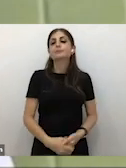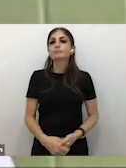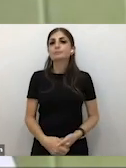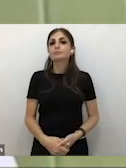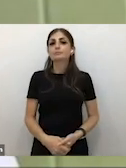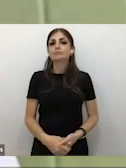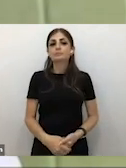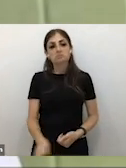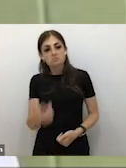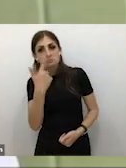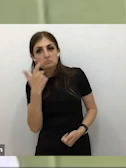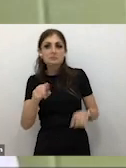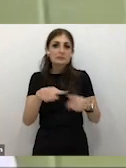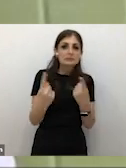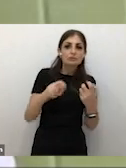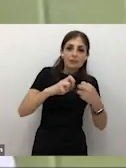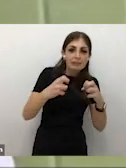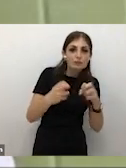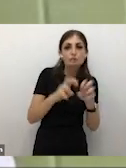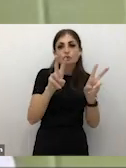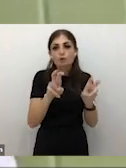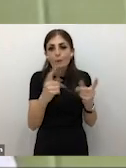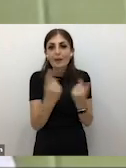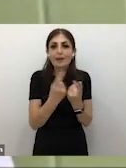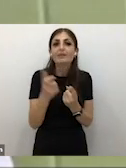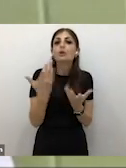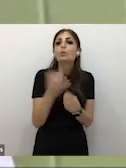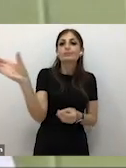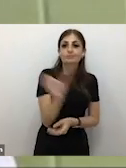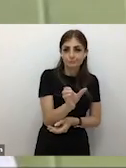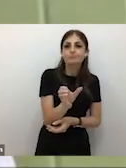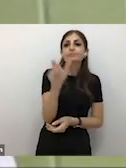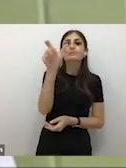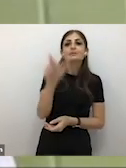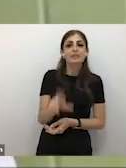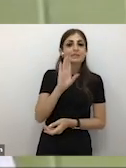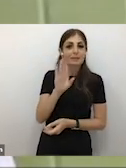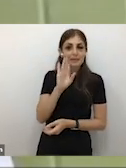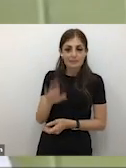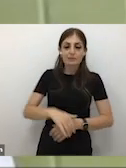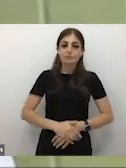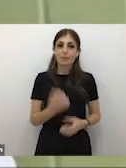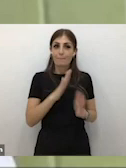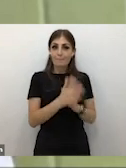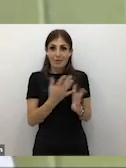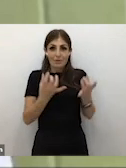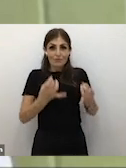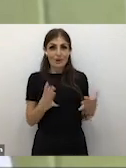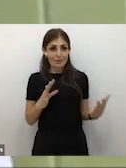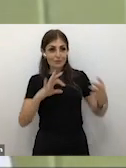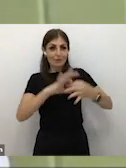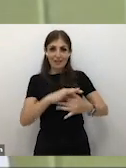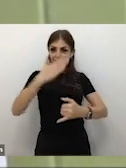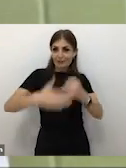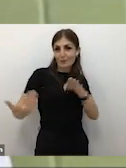you'll explore key issues and topics in that area with some guest speakers. And this will mean that you're ready to connect in person at the final workshop